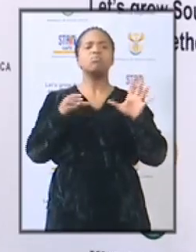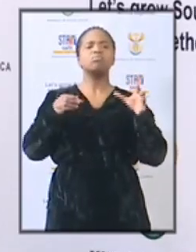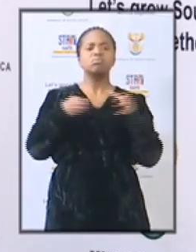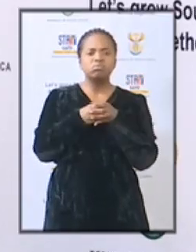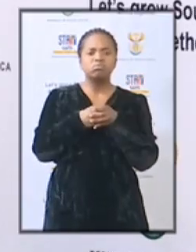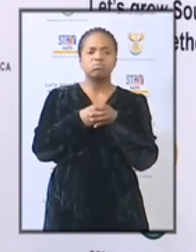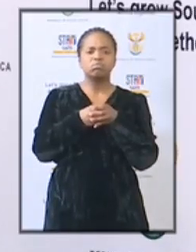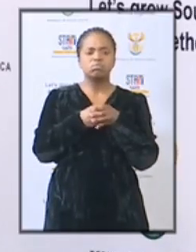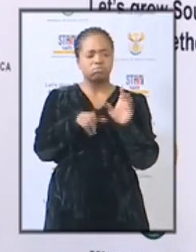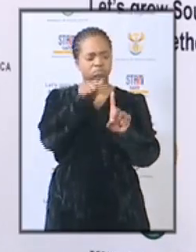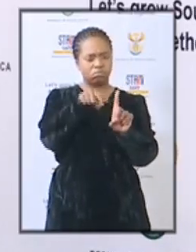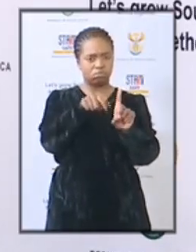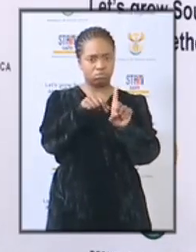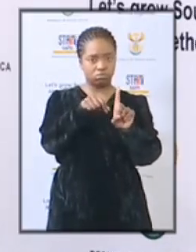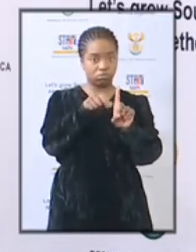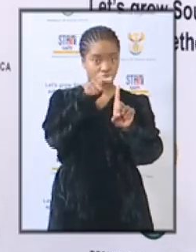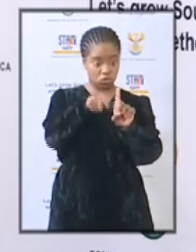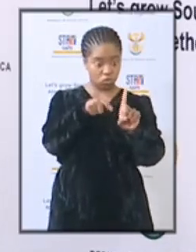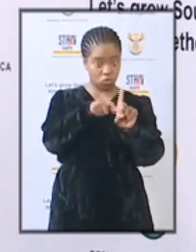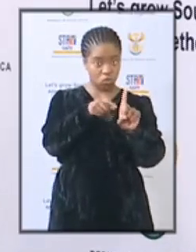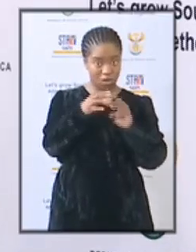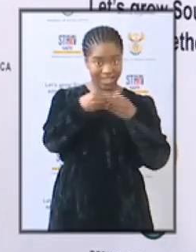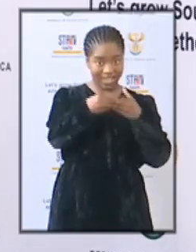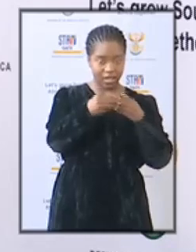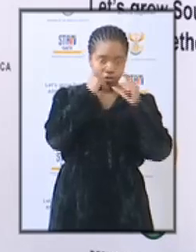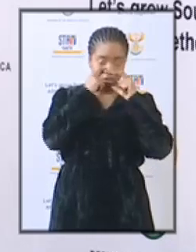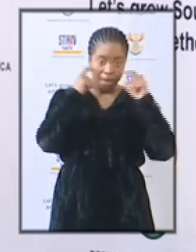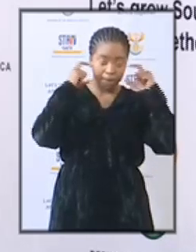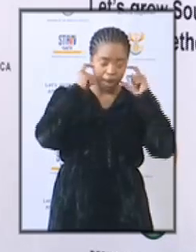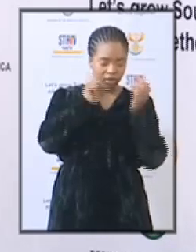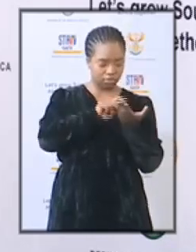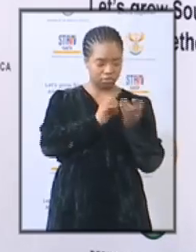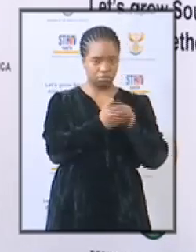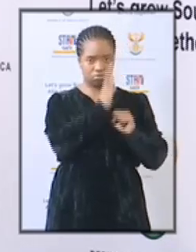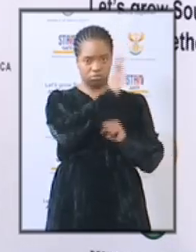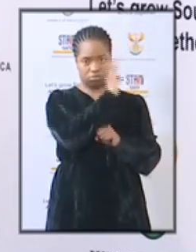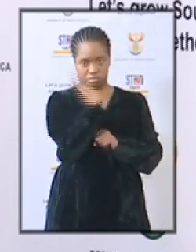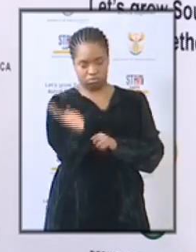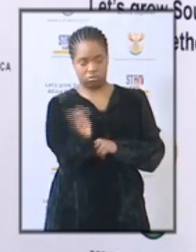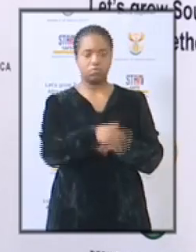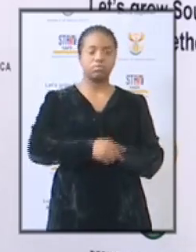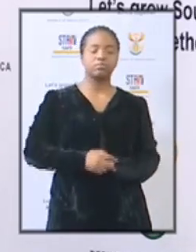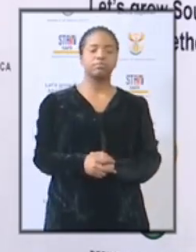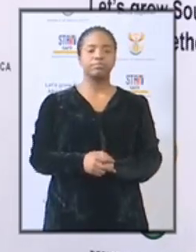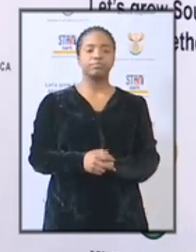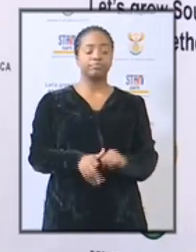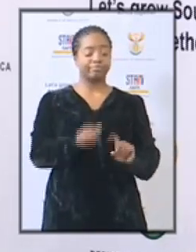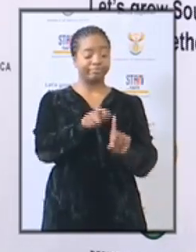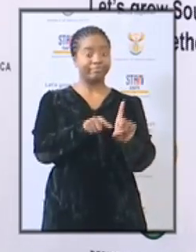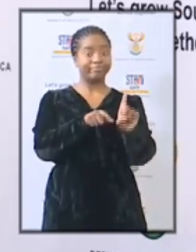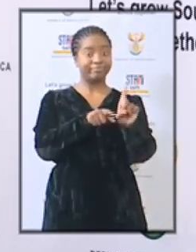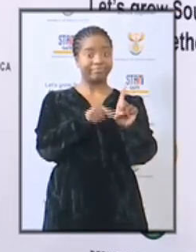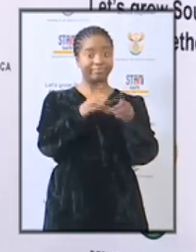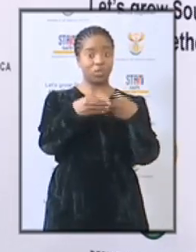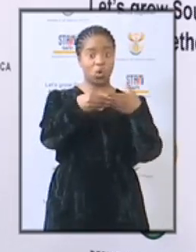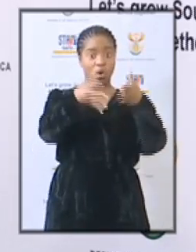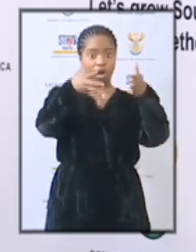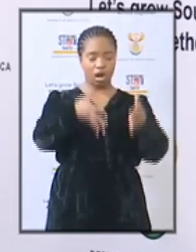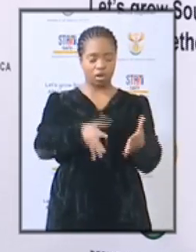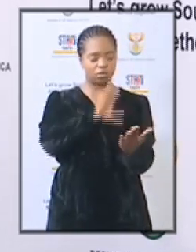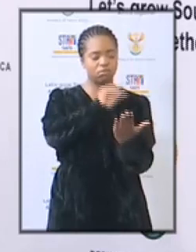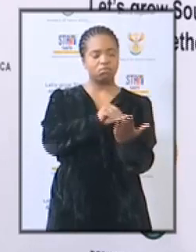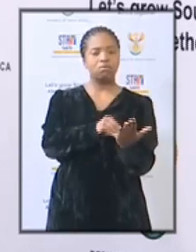themselves are tour guides wear the masks and sanitize regularly. Tour guides are requested to keep